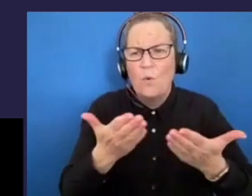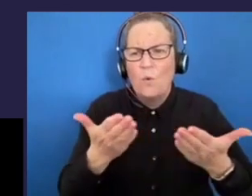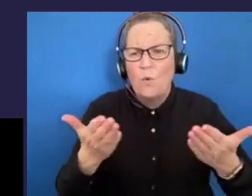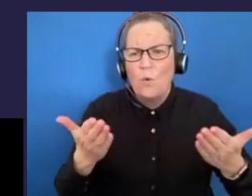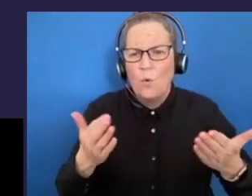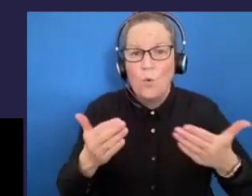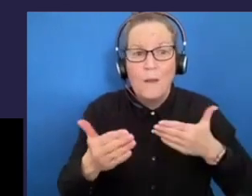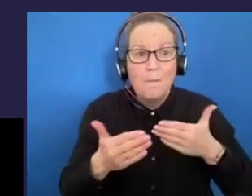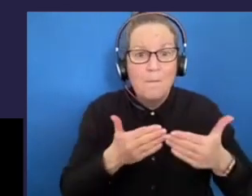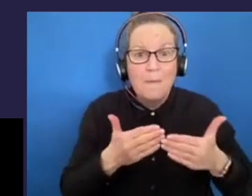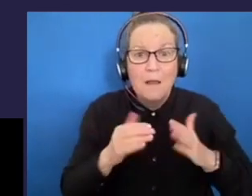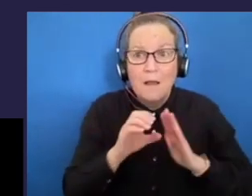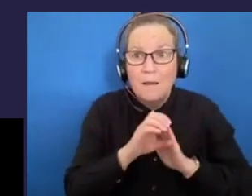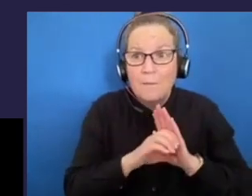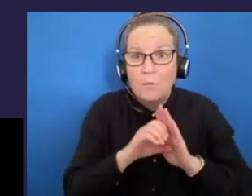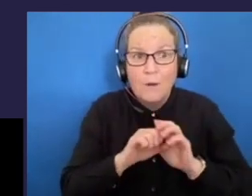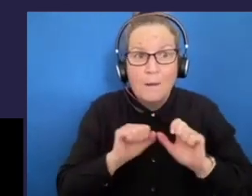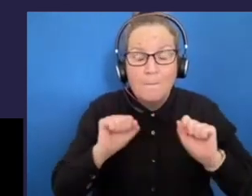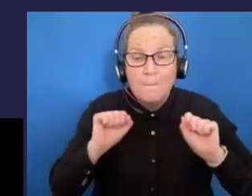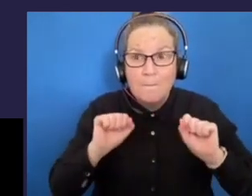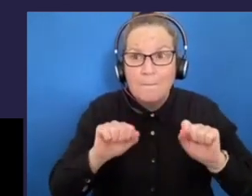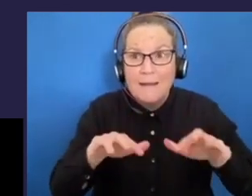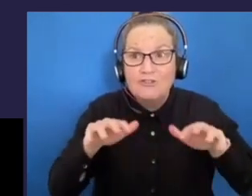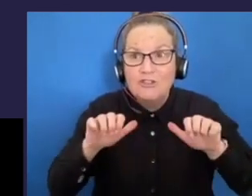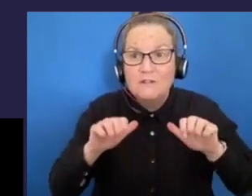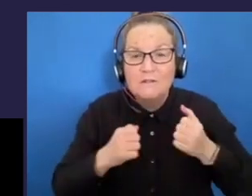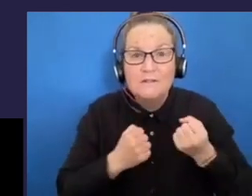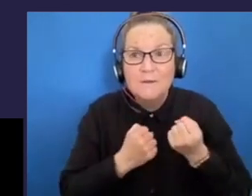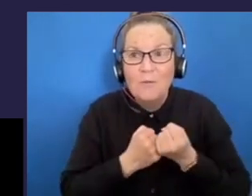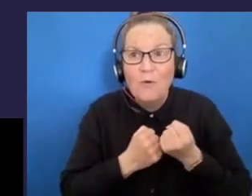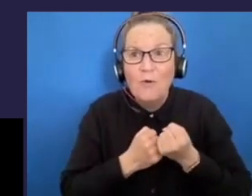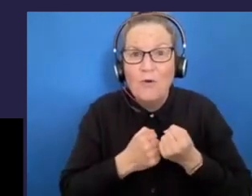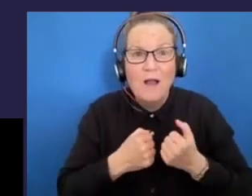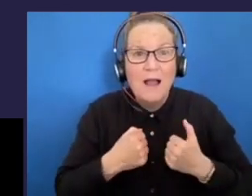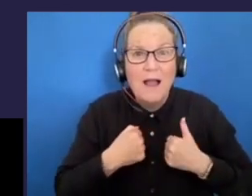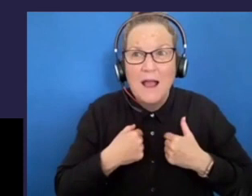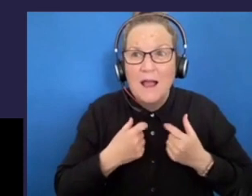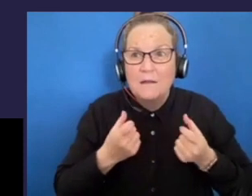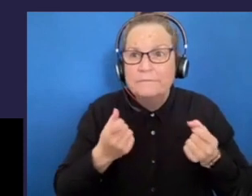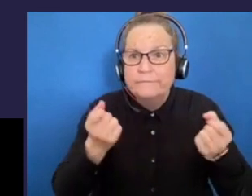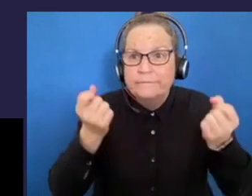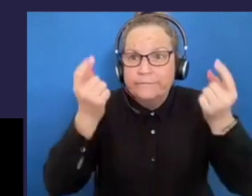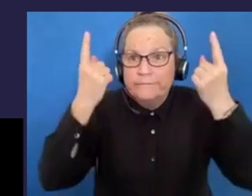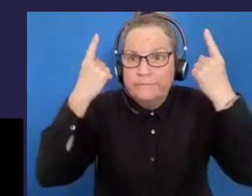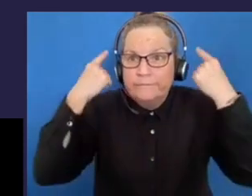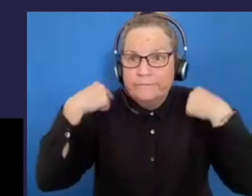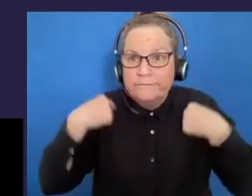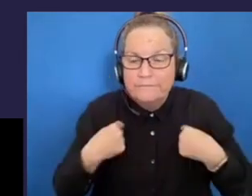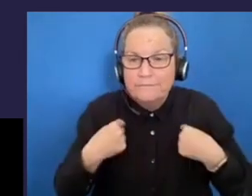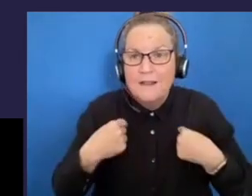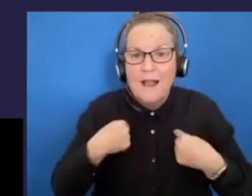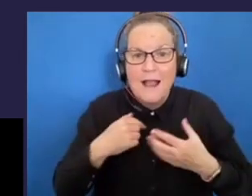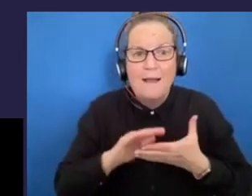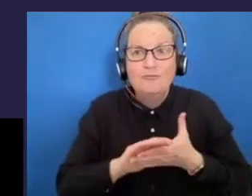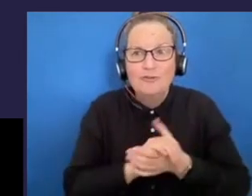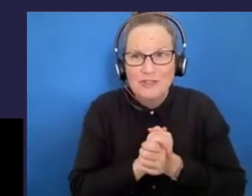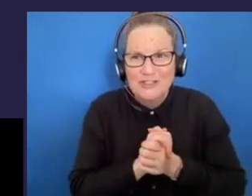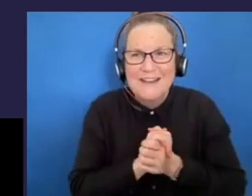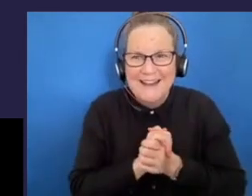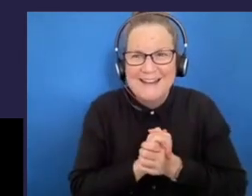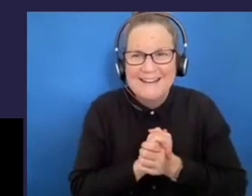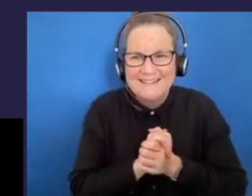electronic magic that supports all this. It's a great mystery to me, and I'm deeply appreciative. I'm